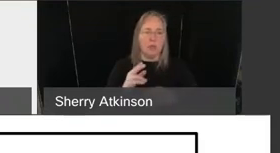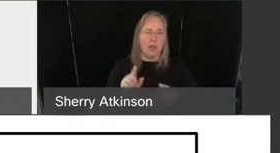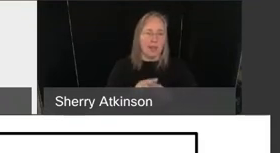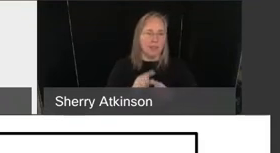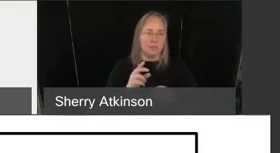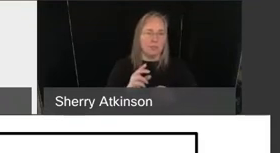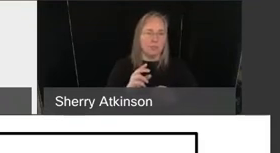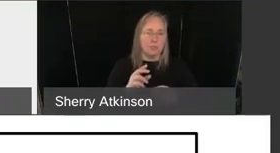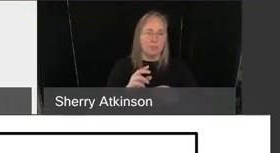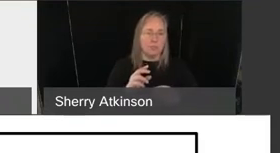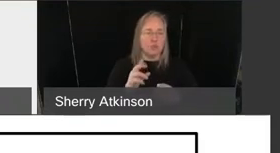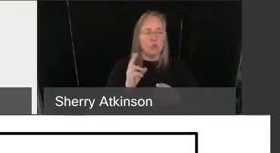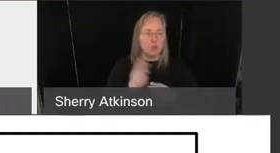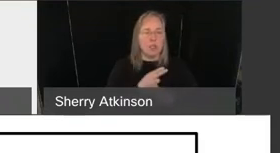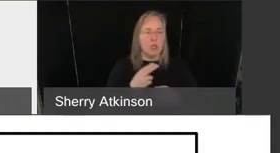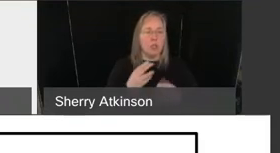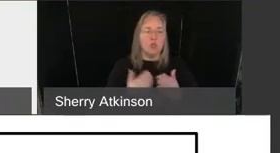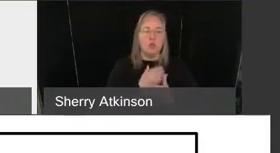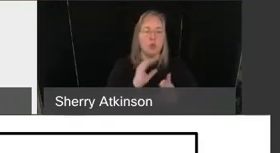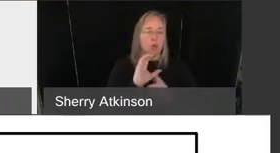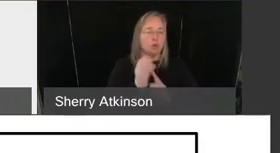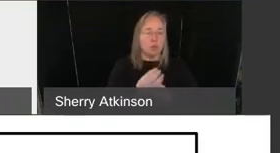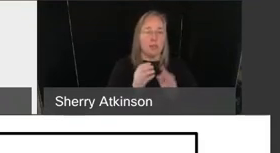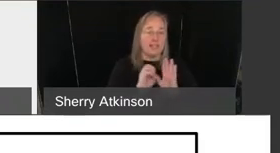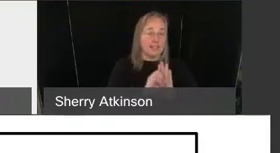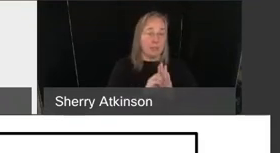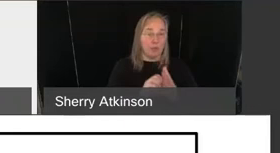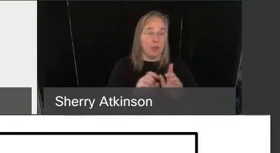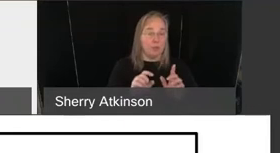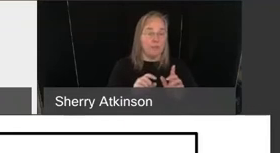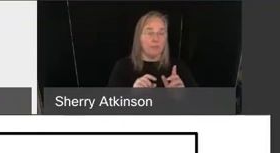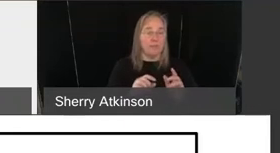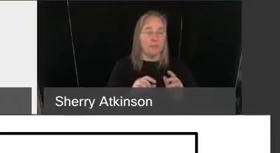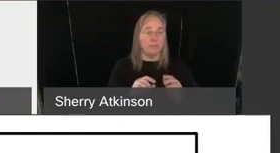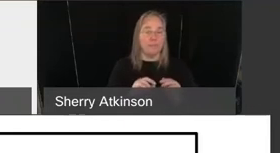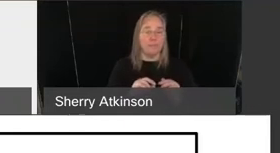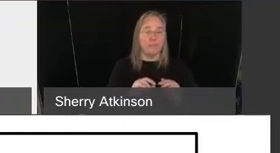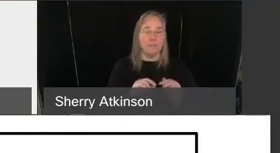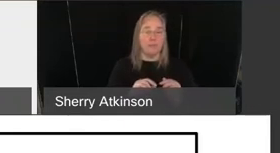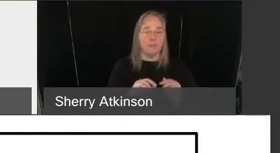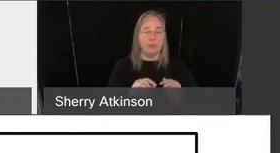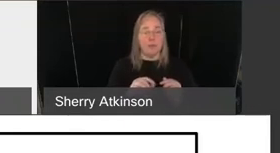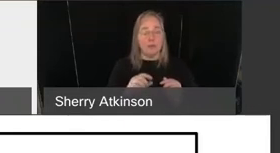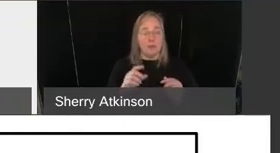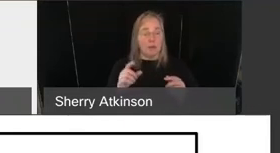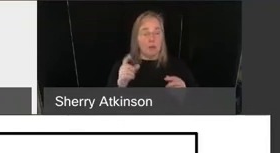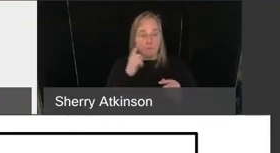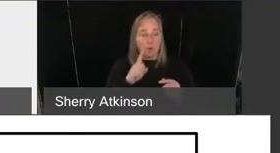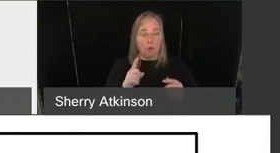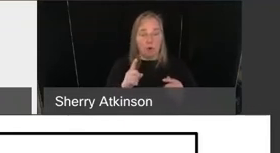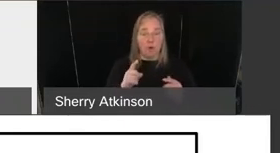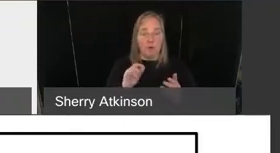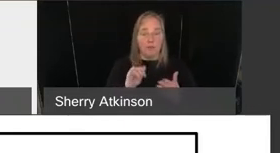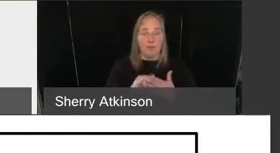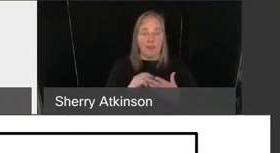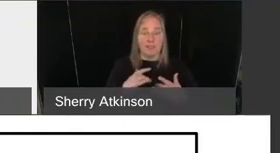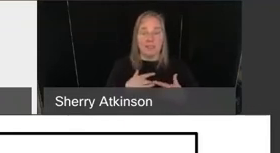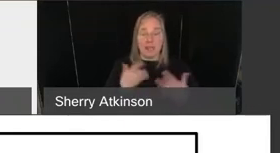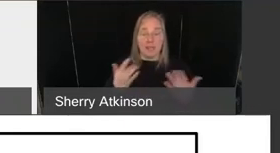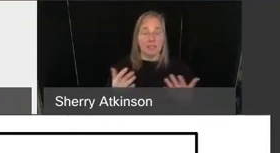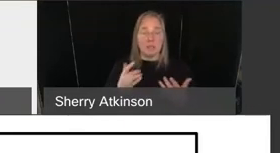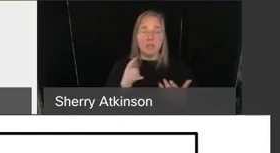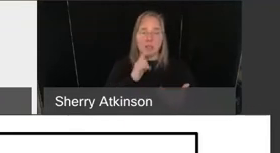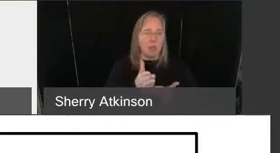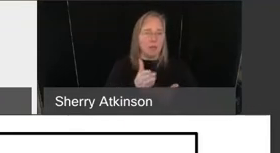example. And in terms of the new cultural center status, there is a budget bill into the county council right